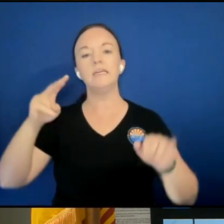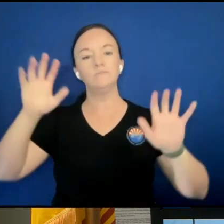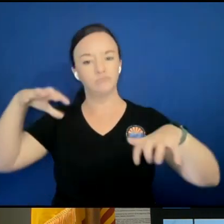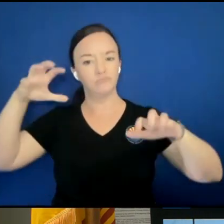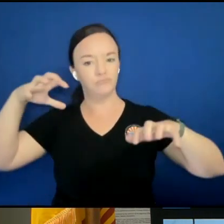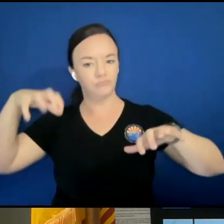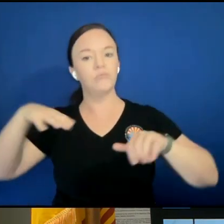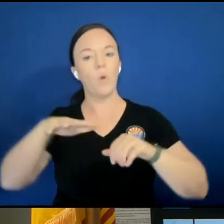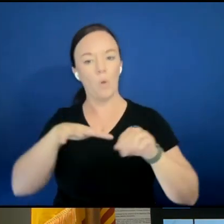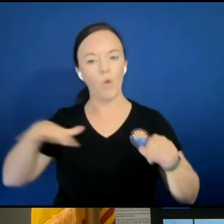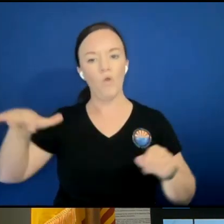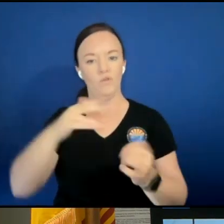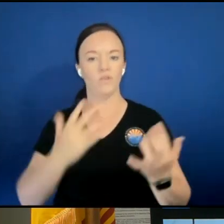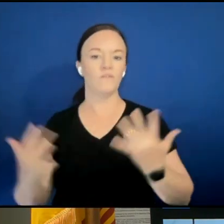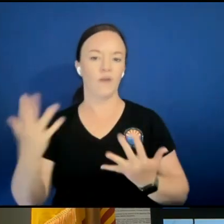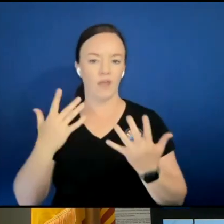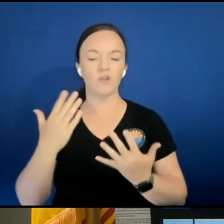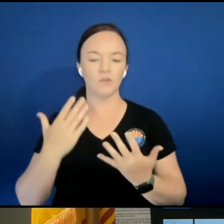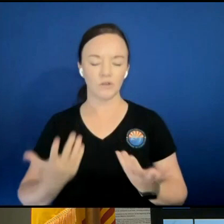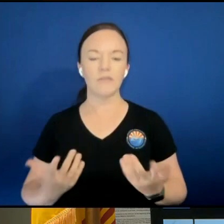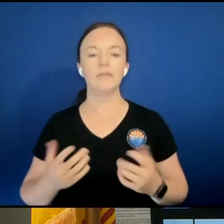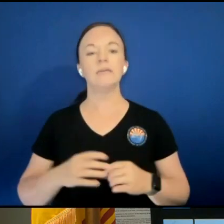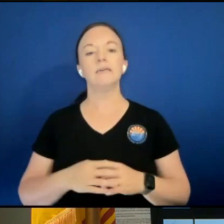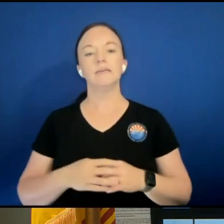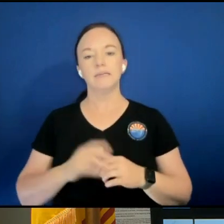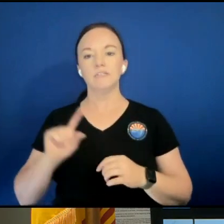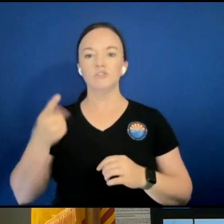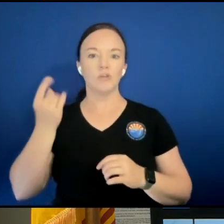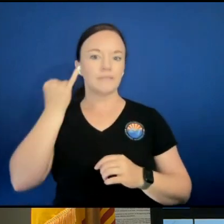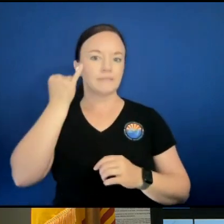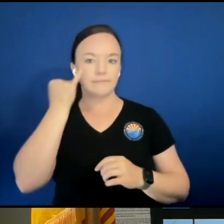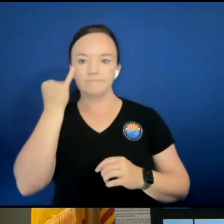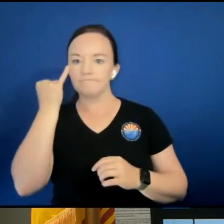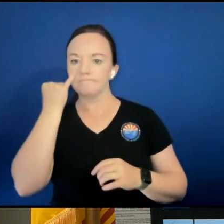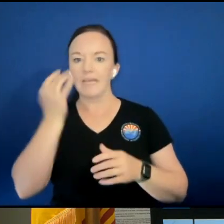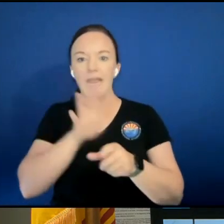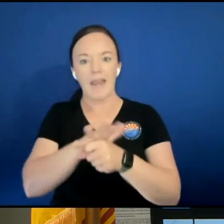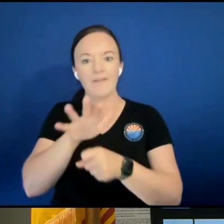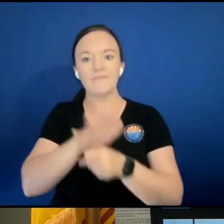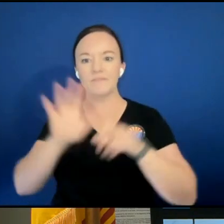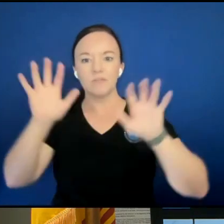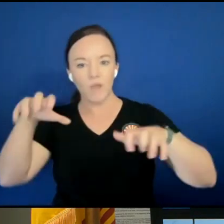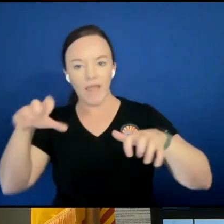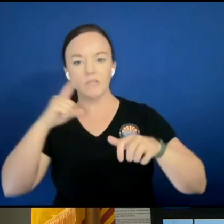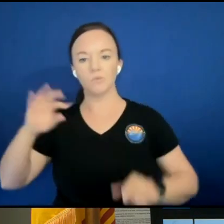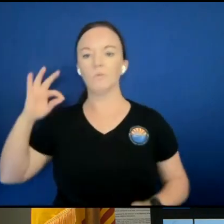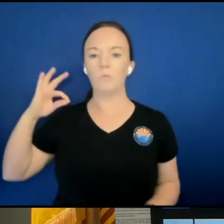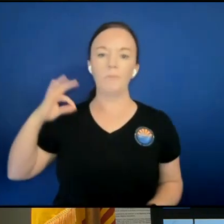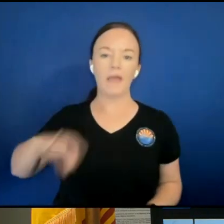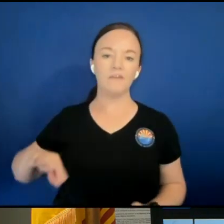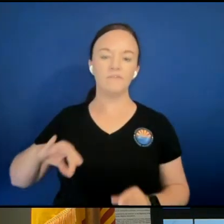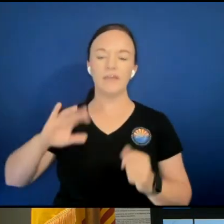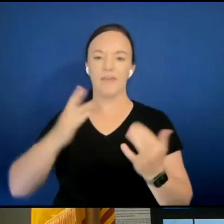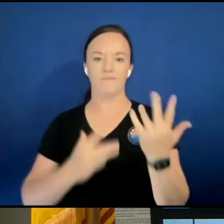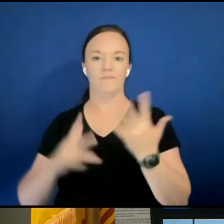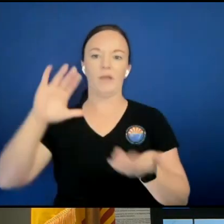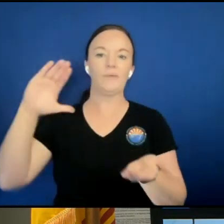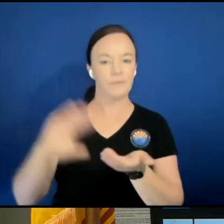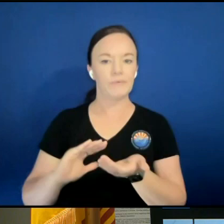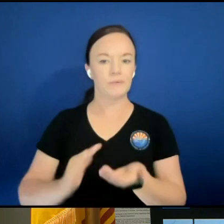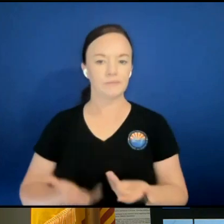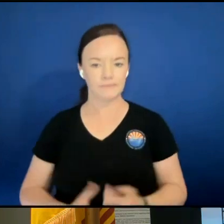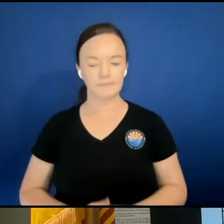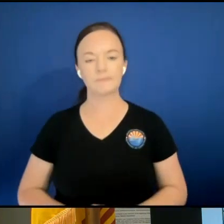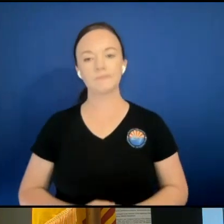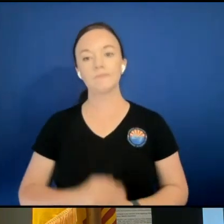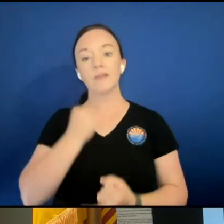fire area at some point, just whether or not we get enough of that beneficial rain to start tampering things down a little bit. So we'll go